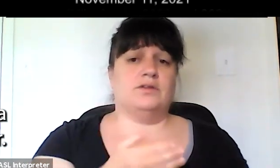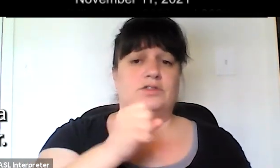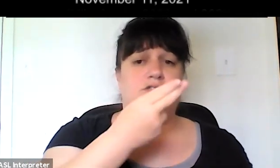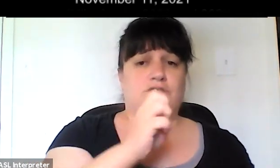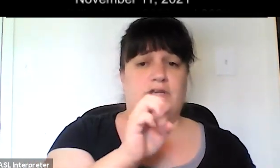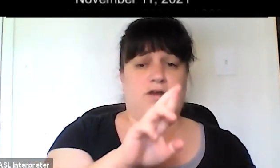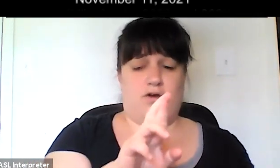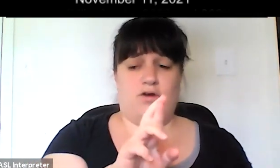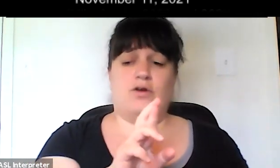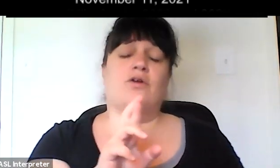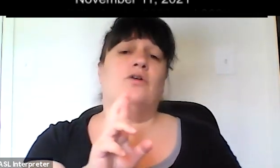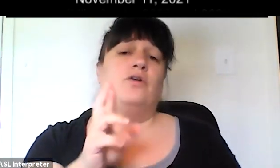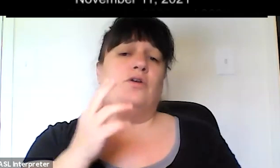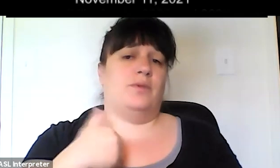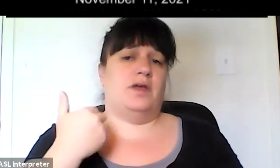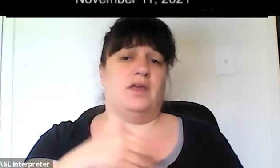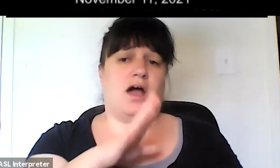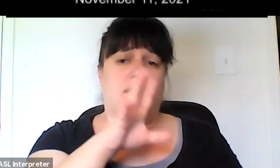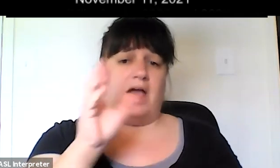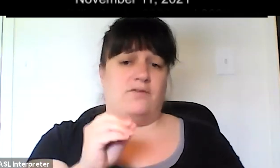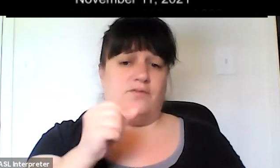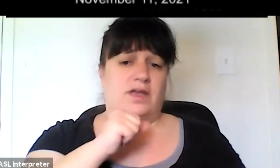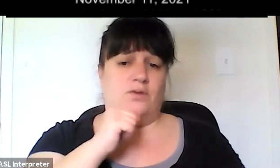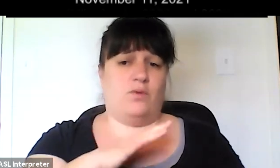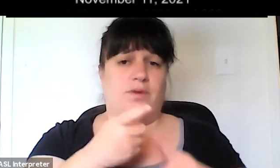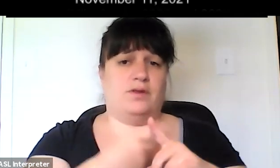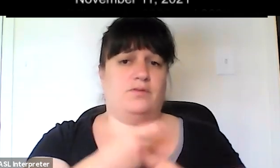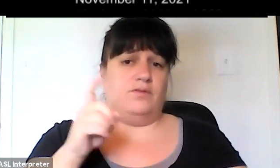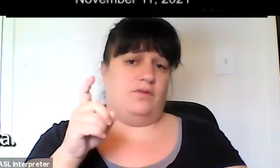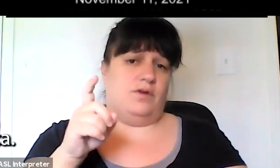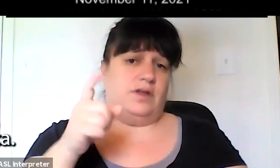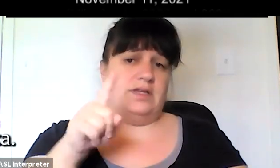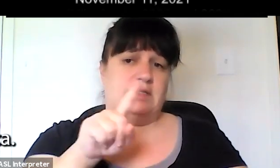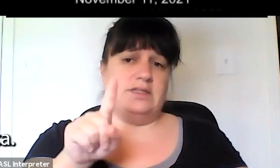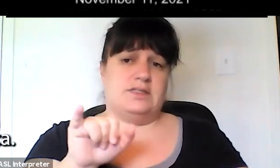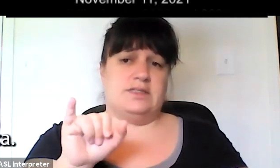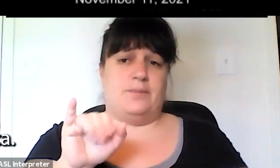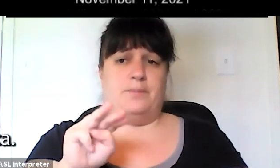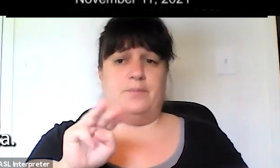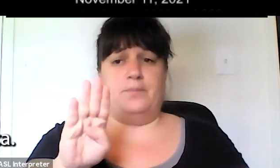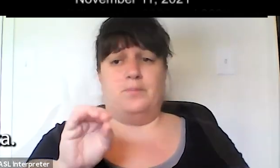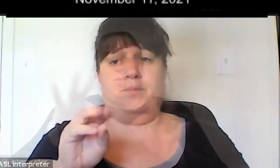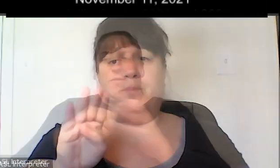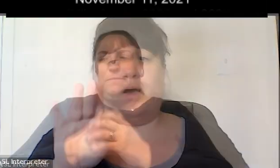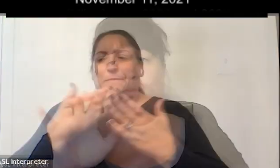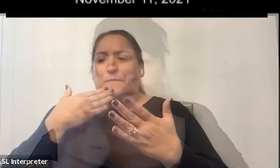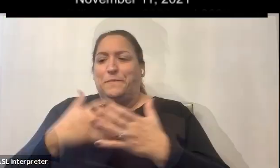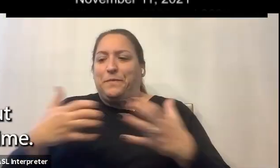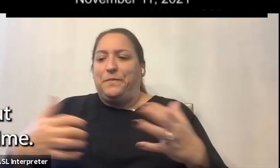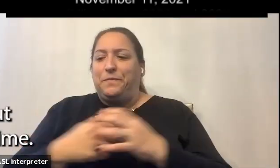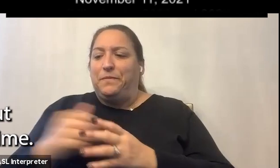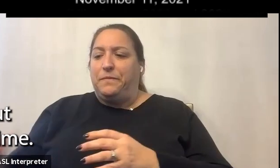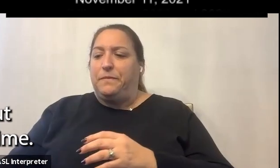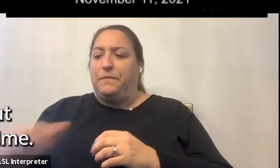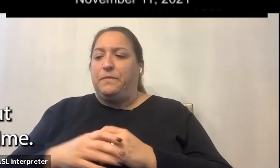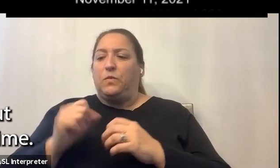and her. I am a young African woman from Bulawayo, Zimbabwe, which is in the southern tip of Africa. And so